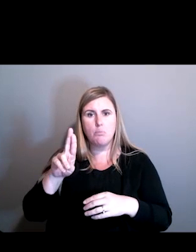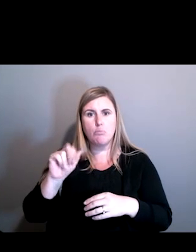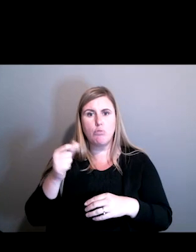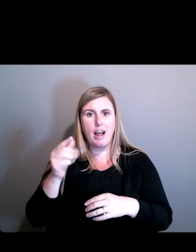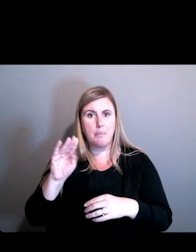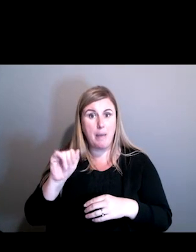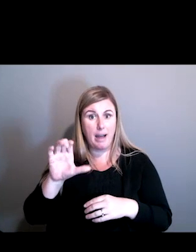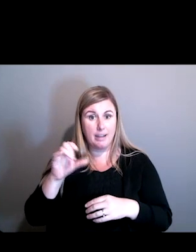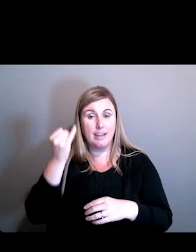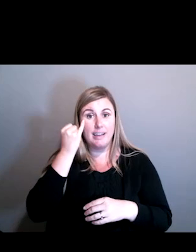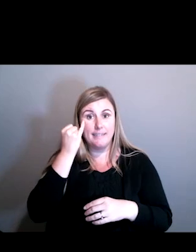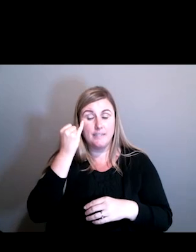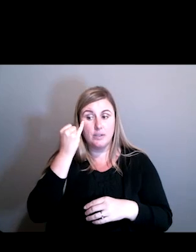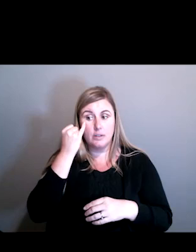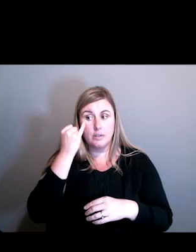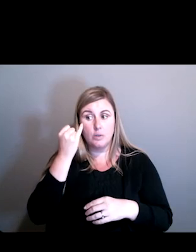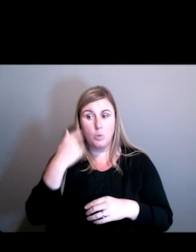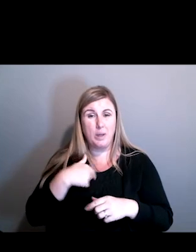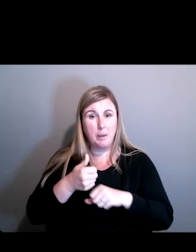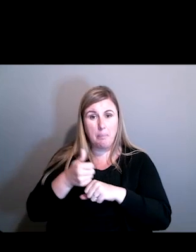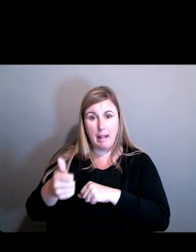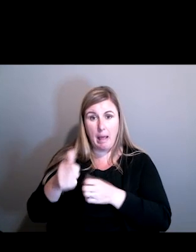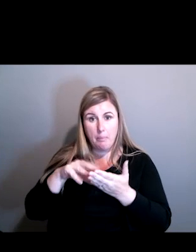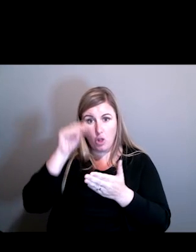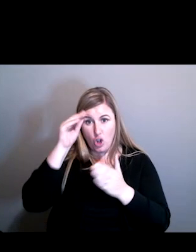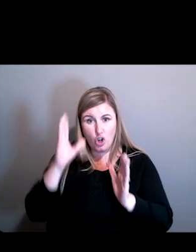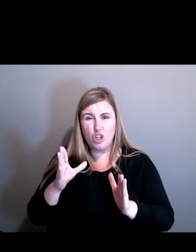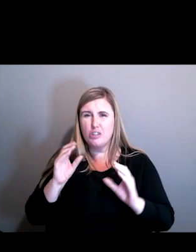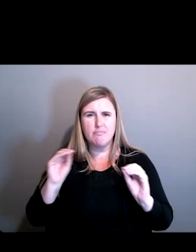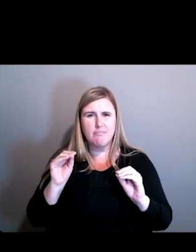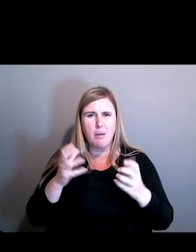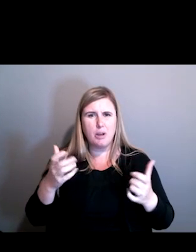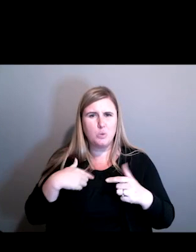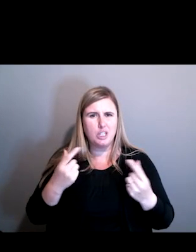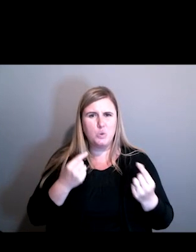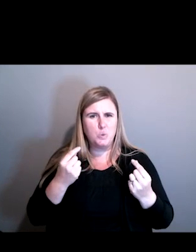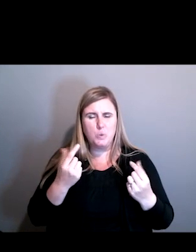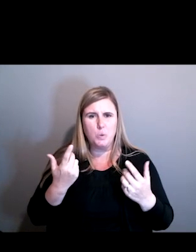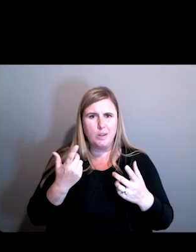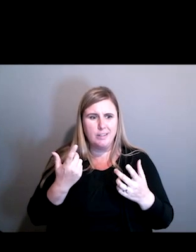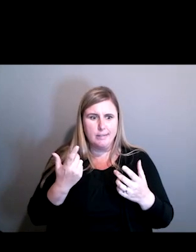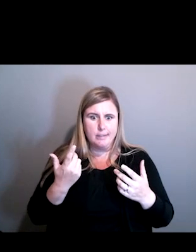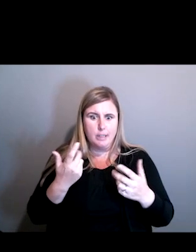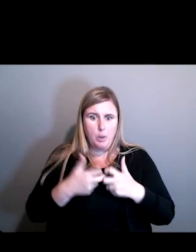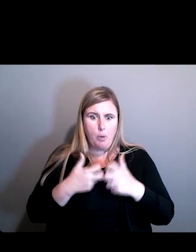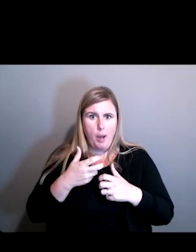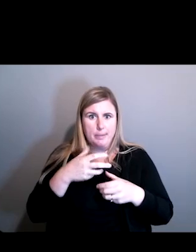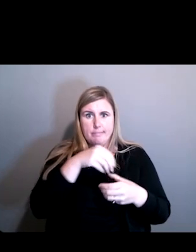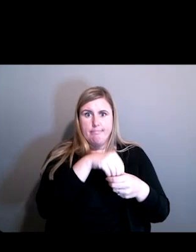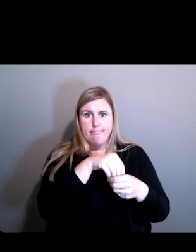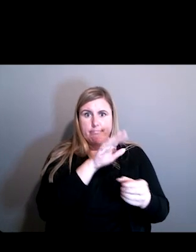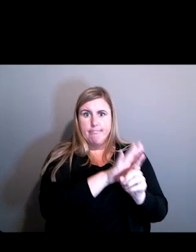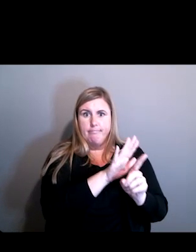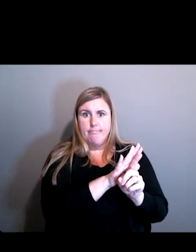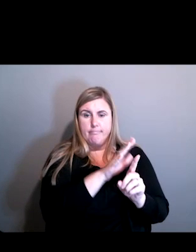pragmatic. If we blame the learner, there's not much we can do about it. There's not much that we can do. The problem is inside